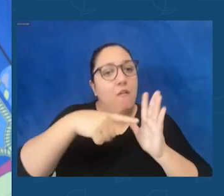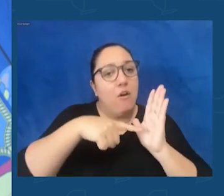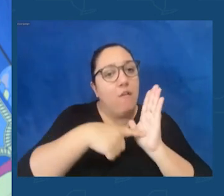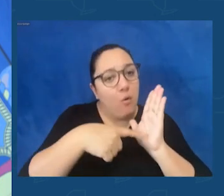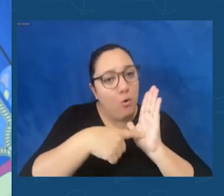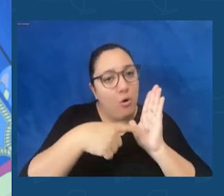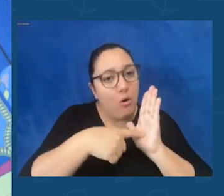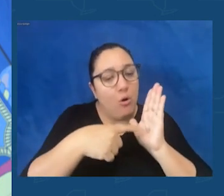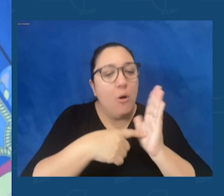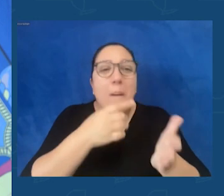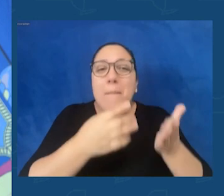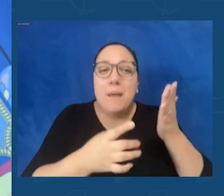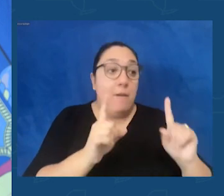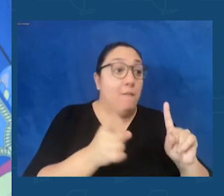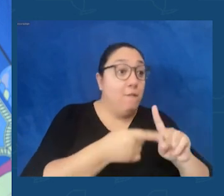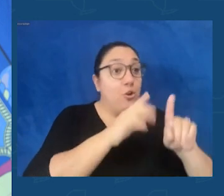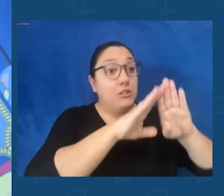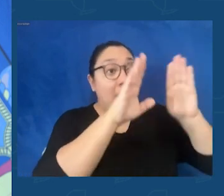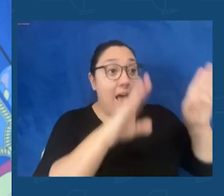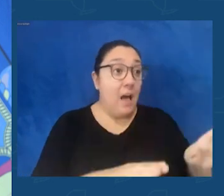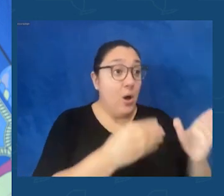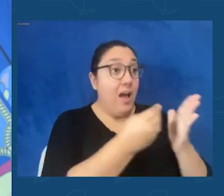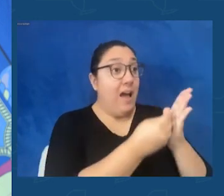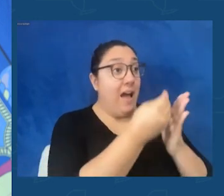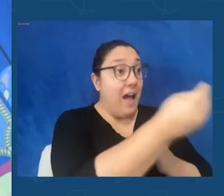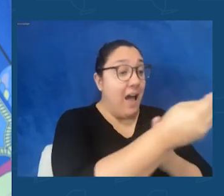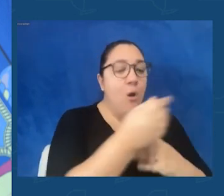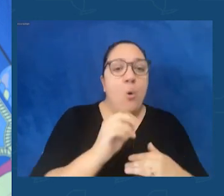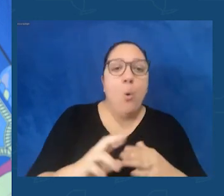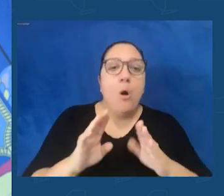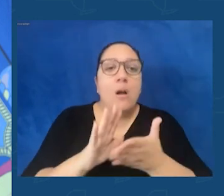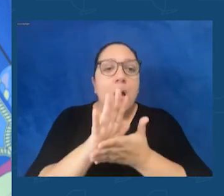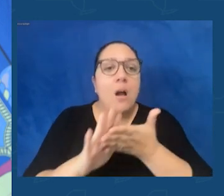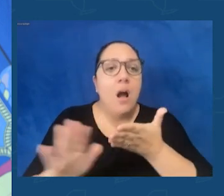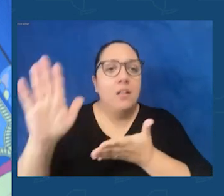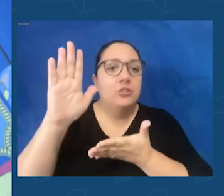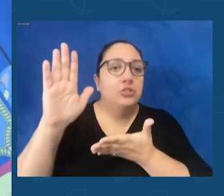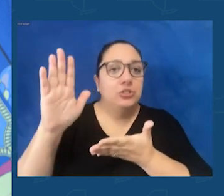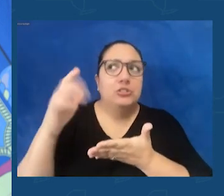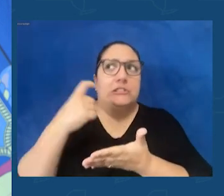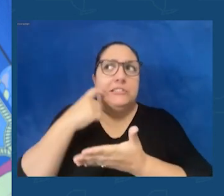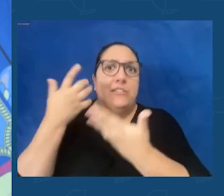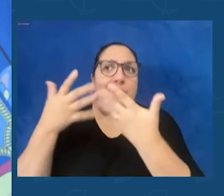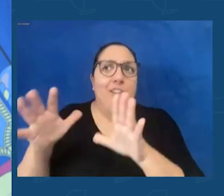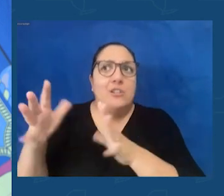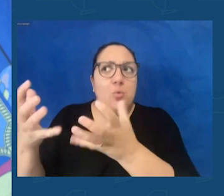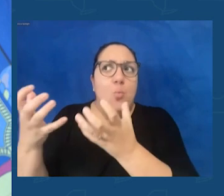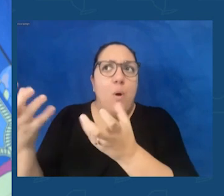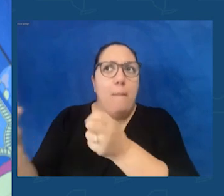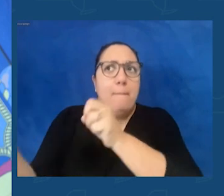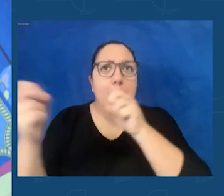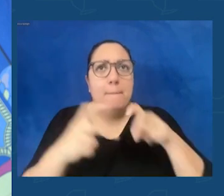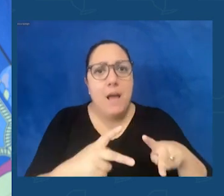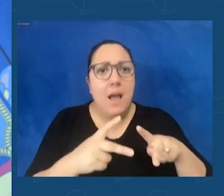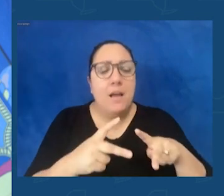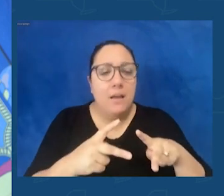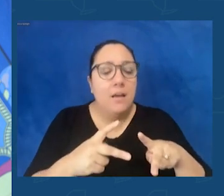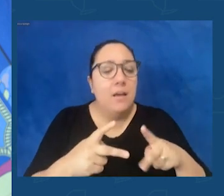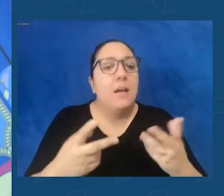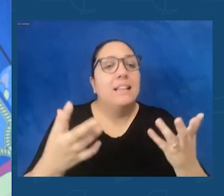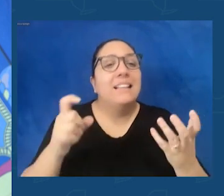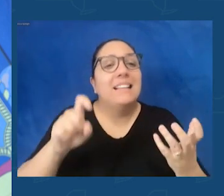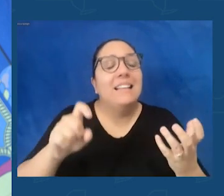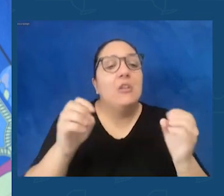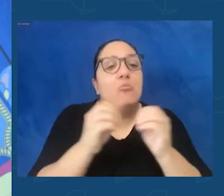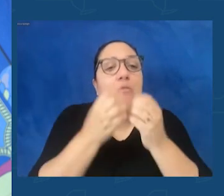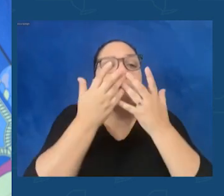back from college and like, I want to be here, but they don't have the big earning power yet. Let's make us friendly for people to be able to live as